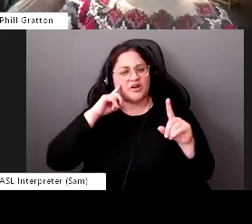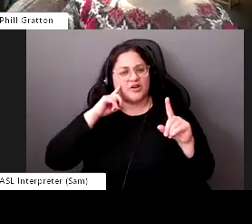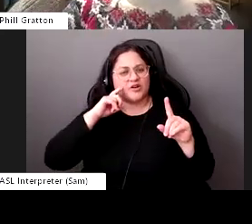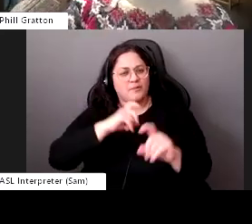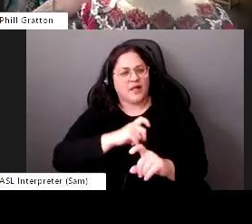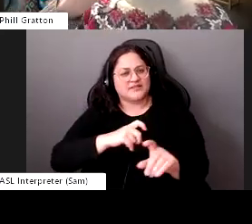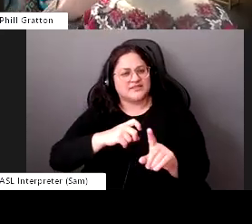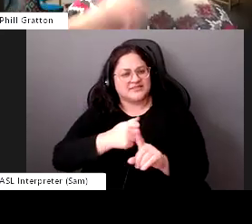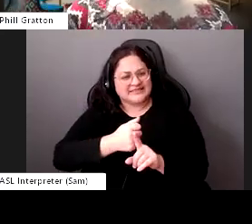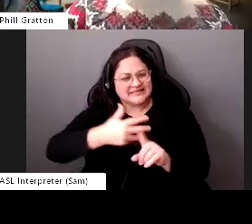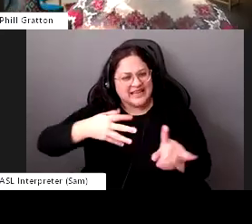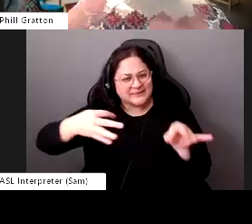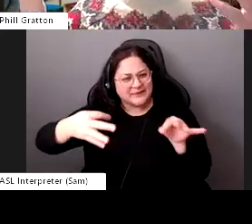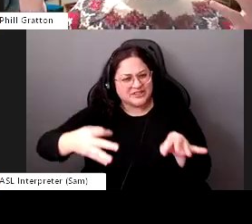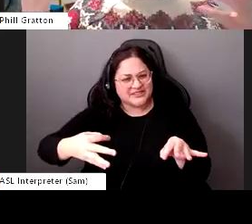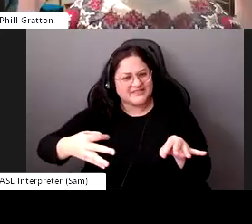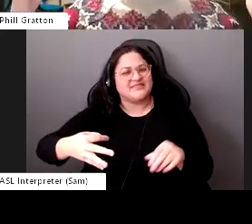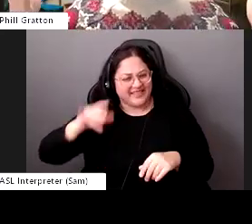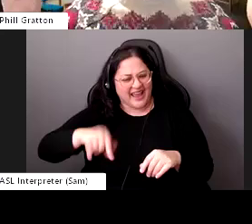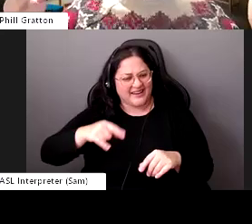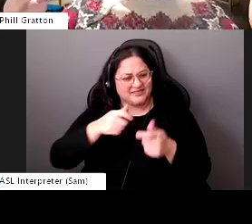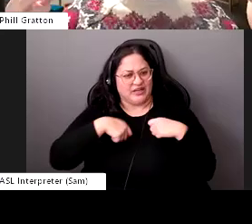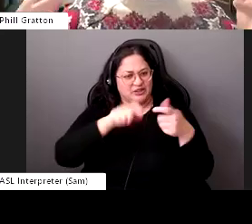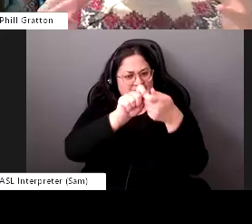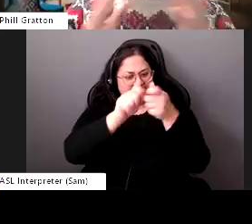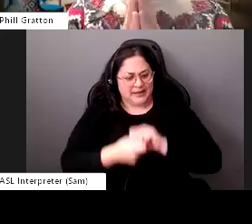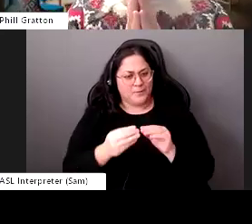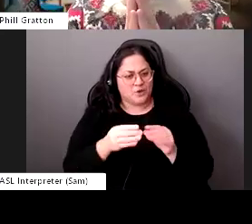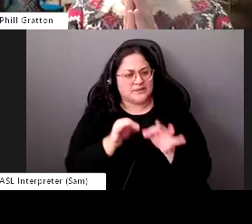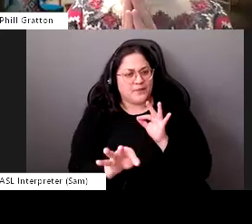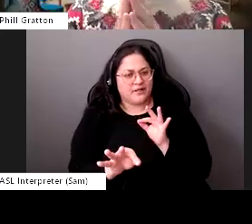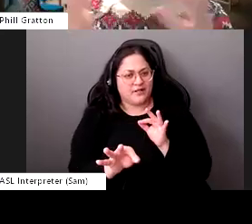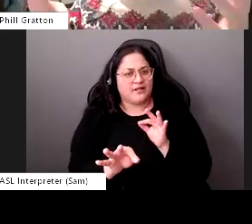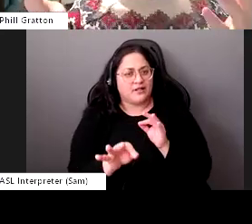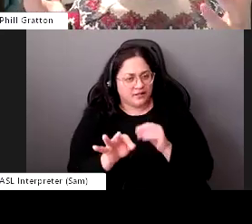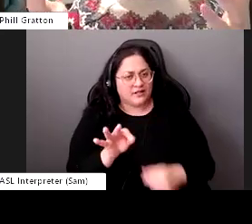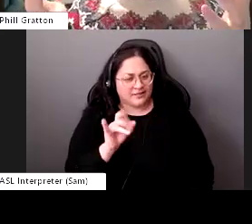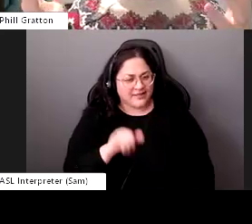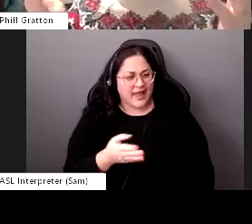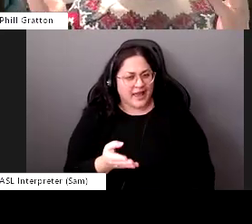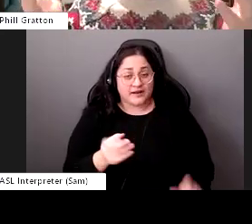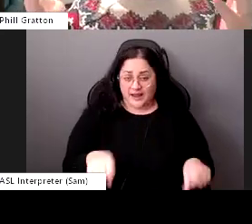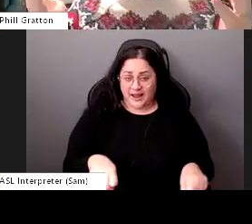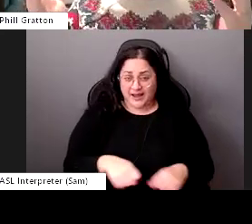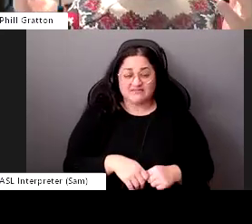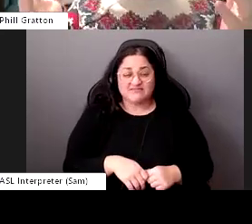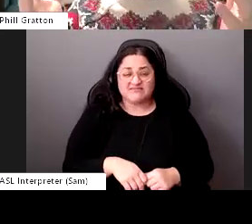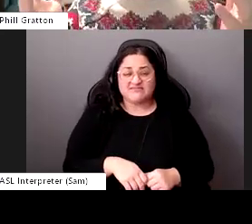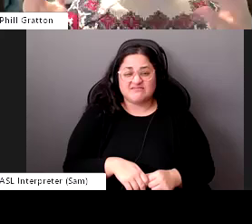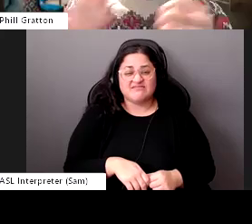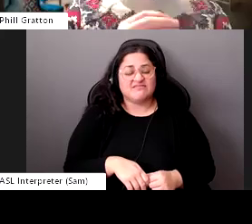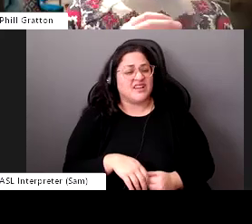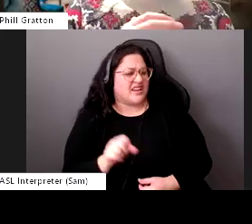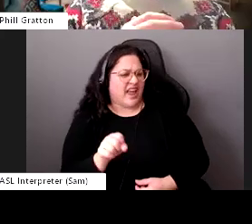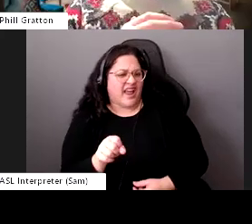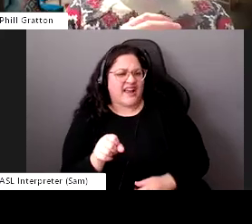let's, what's the kind of difficult instruction set? So I don't know. I want to say making coffee, but that's only maybe difficult for